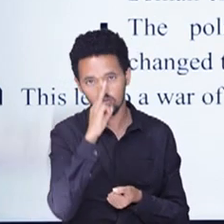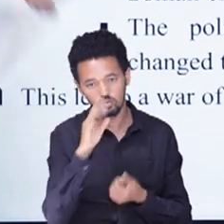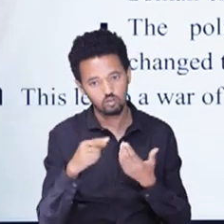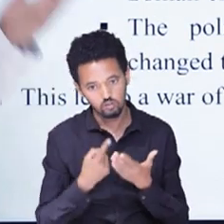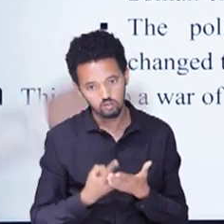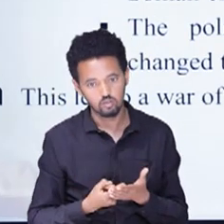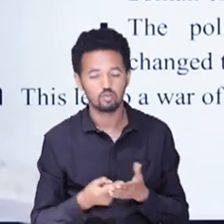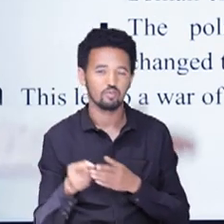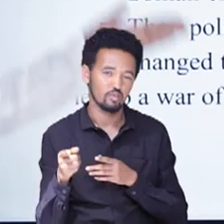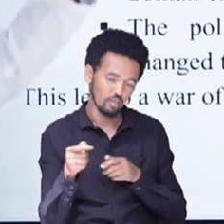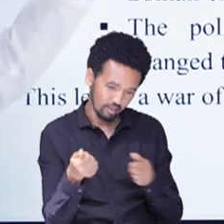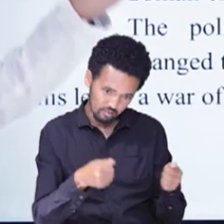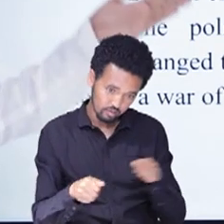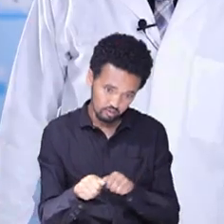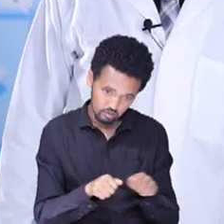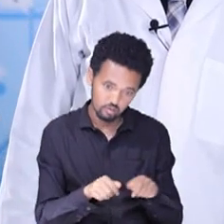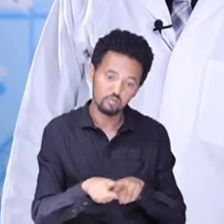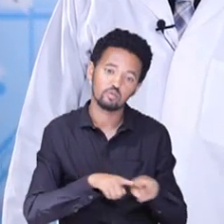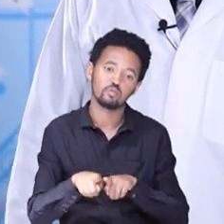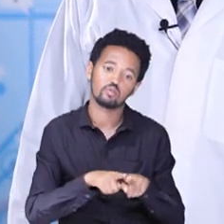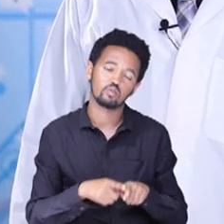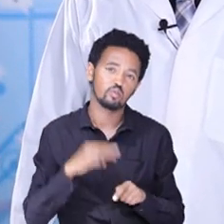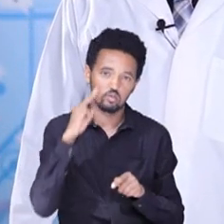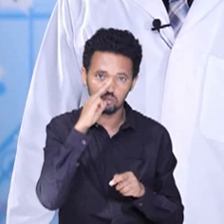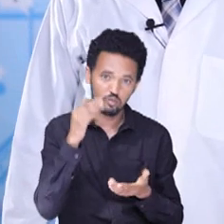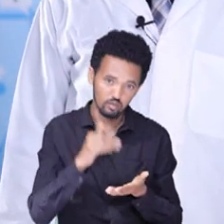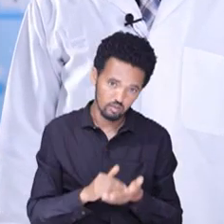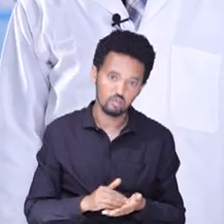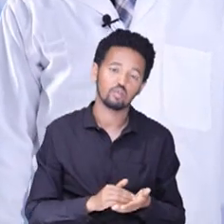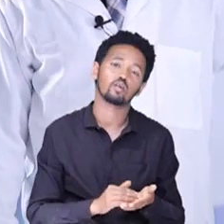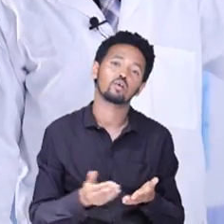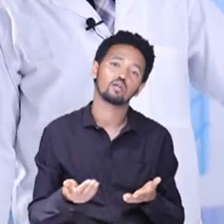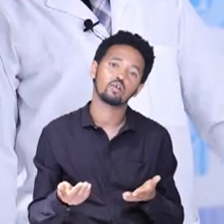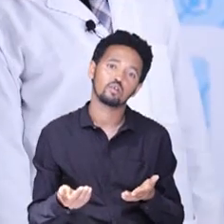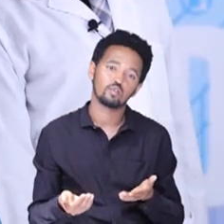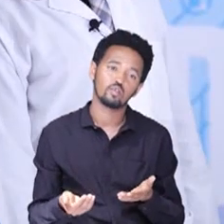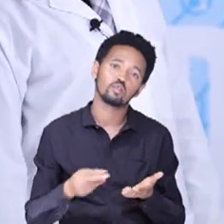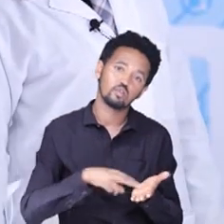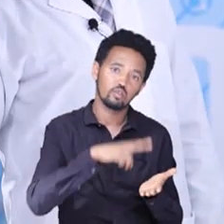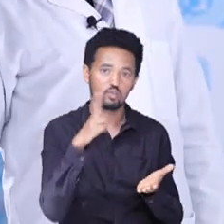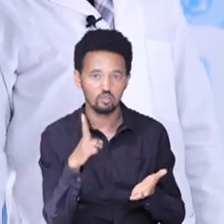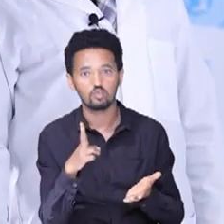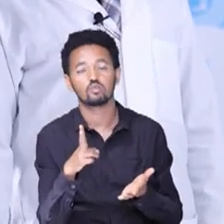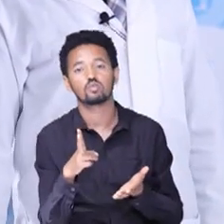to aggression of Somalia against the border of Ethiopia.